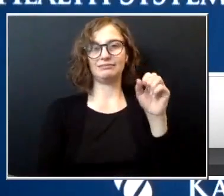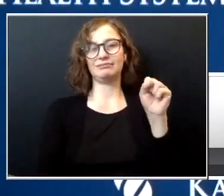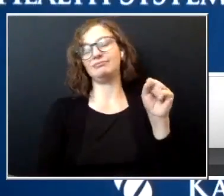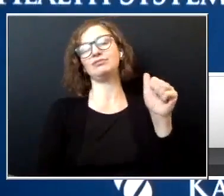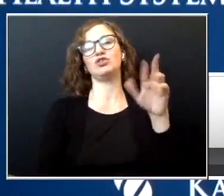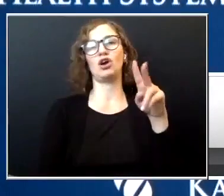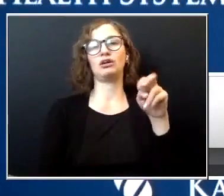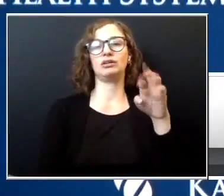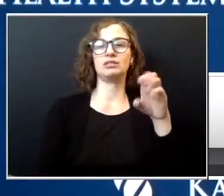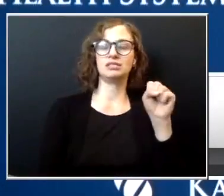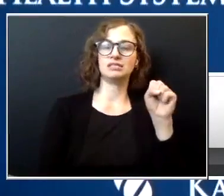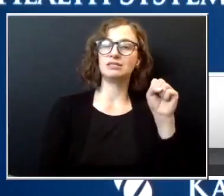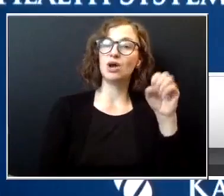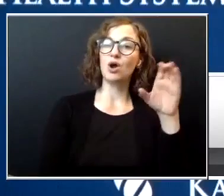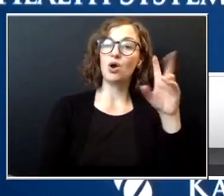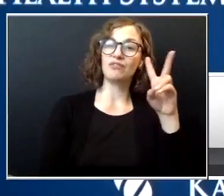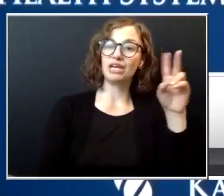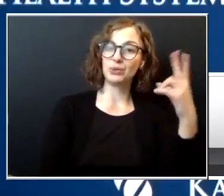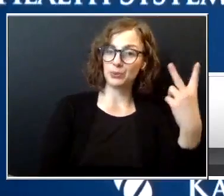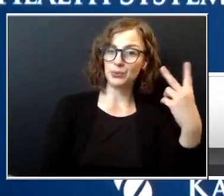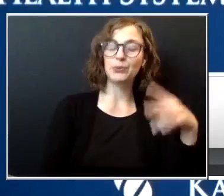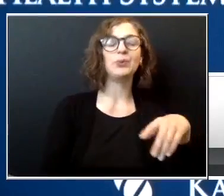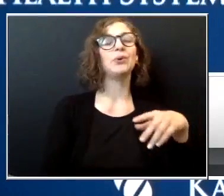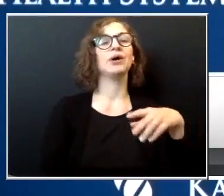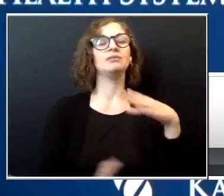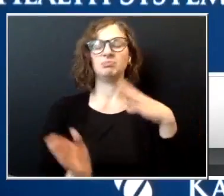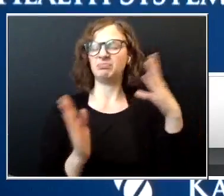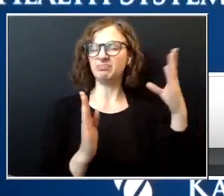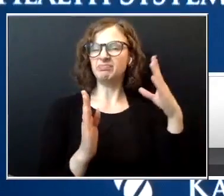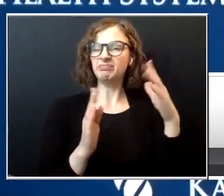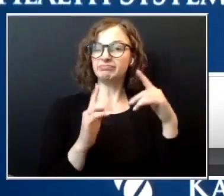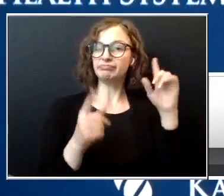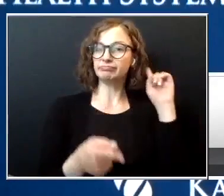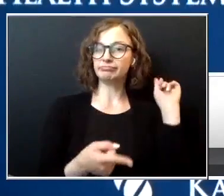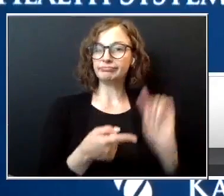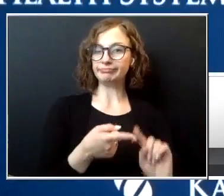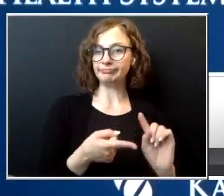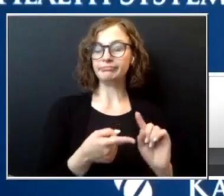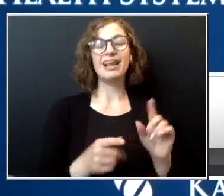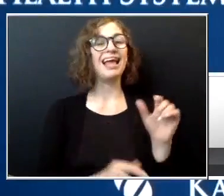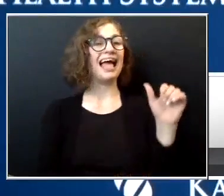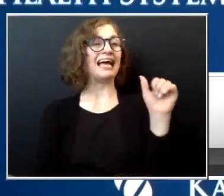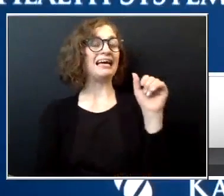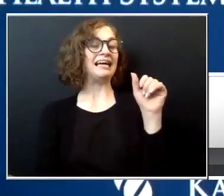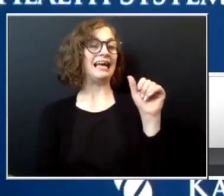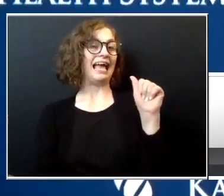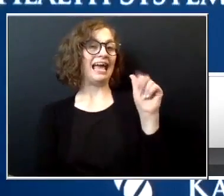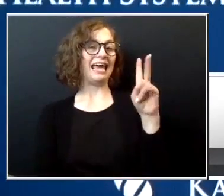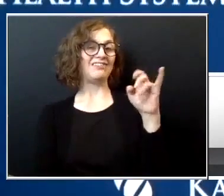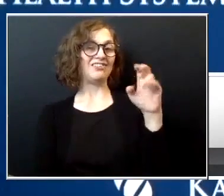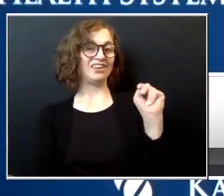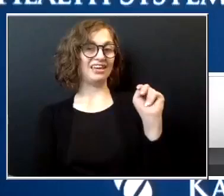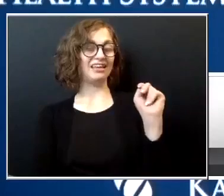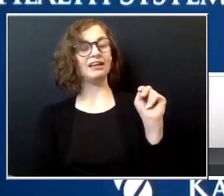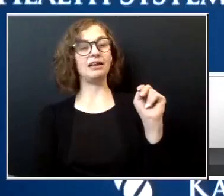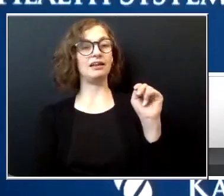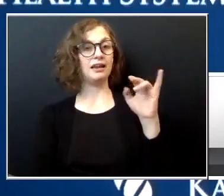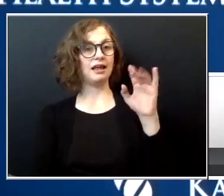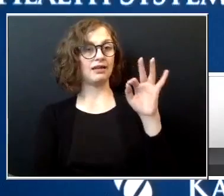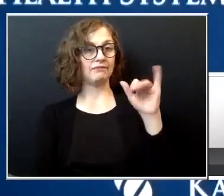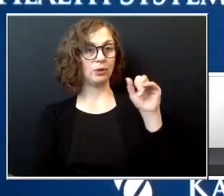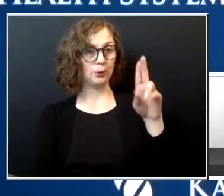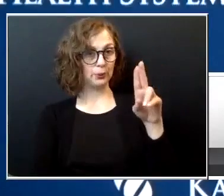well. Avian influenza, or highly pathogenic avian influenza, in this case H5N1, does seem